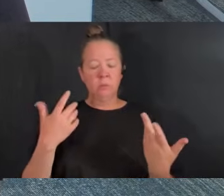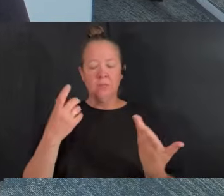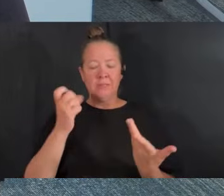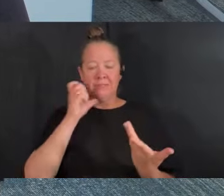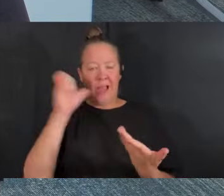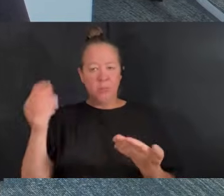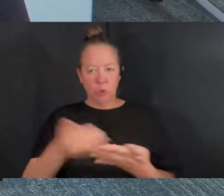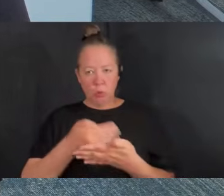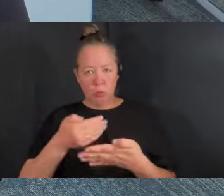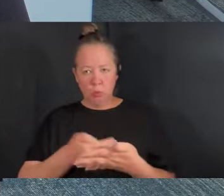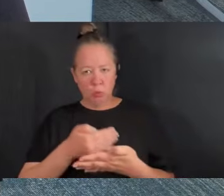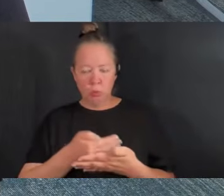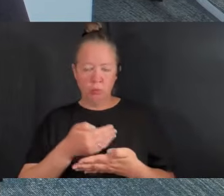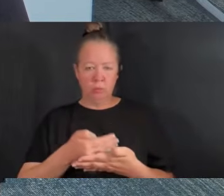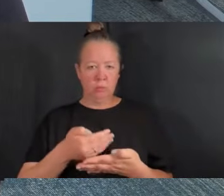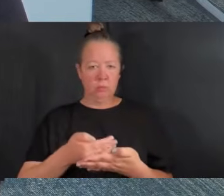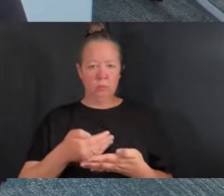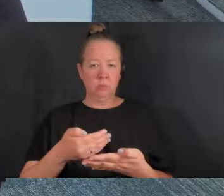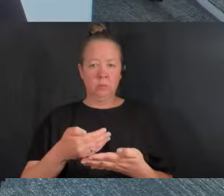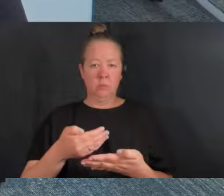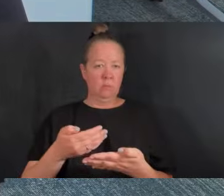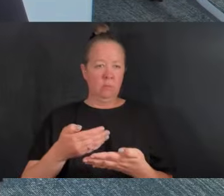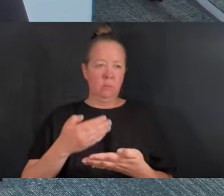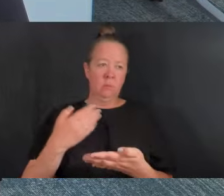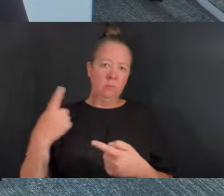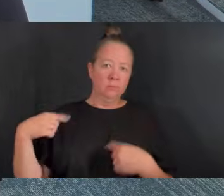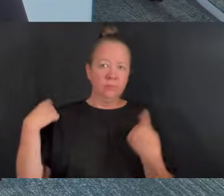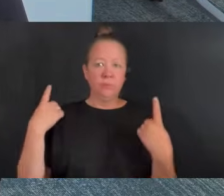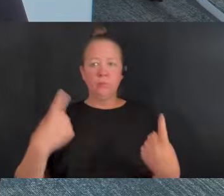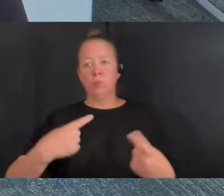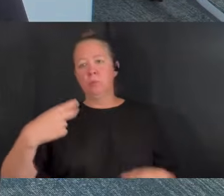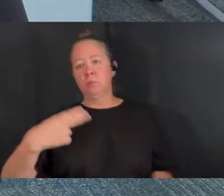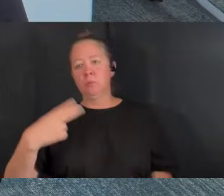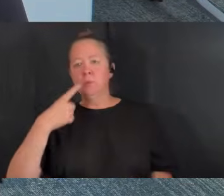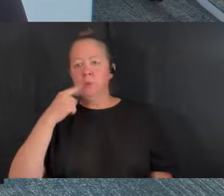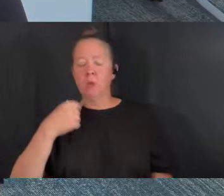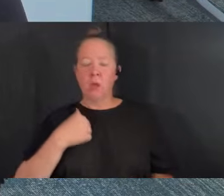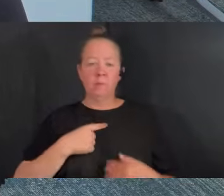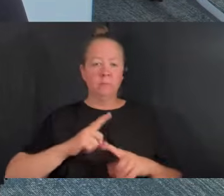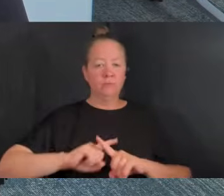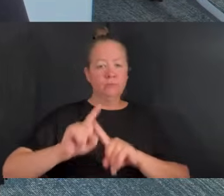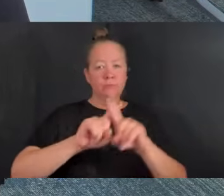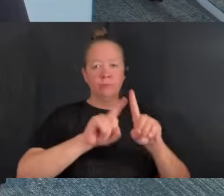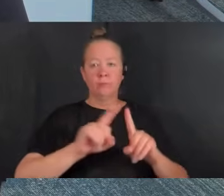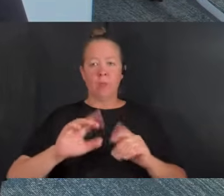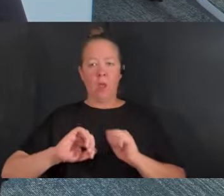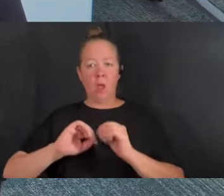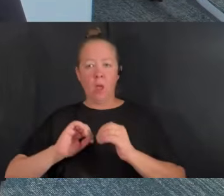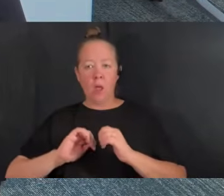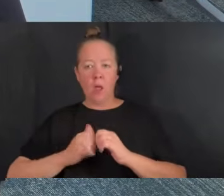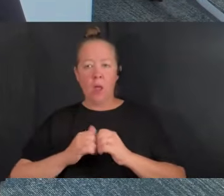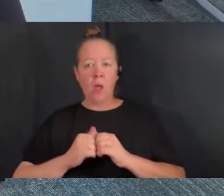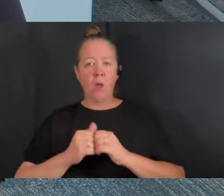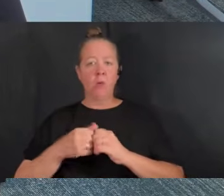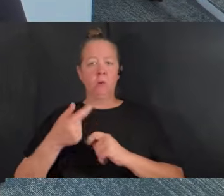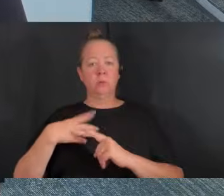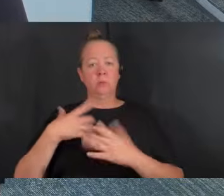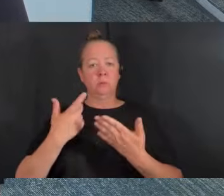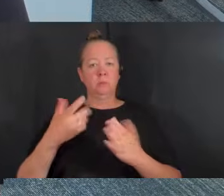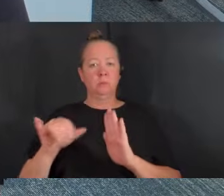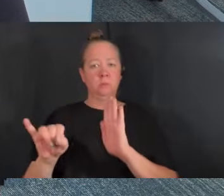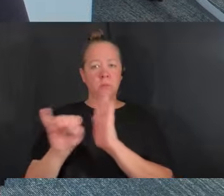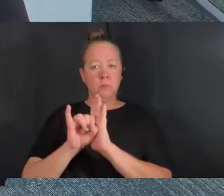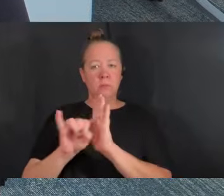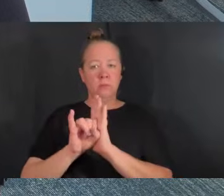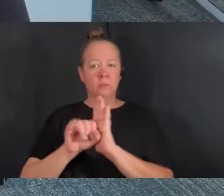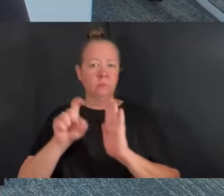history, there have been people that have different ways to identify themselves and express their sexuality and gender. They're sometimes